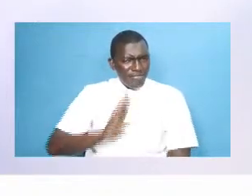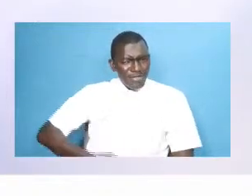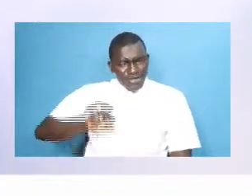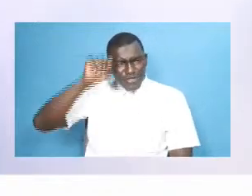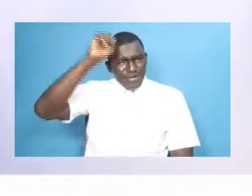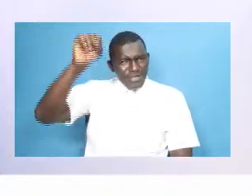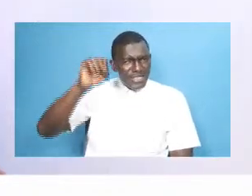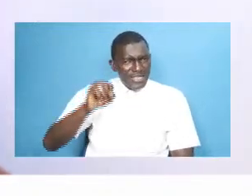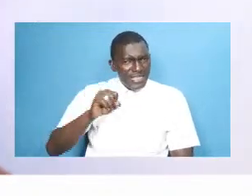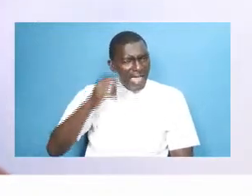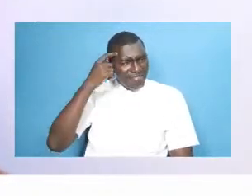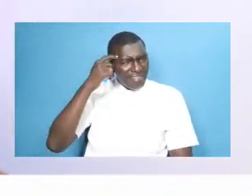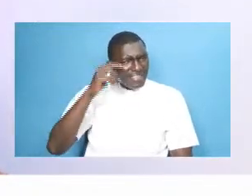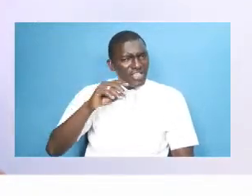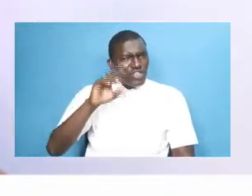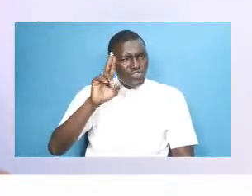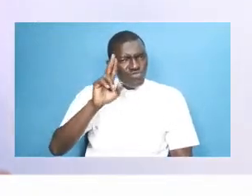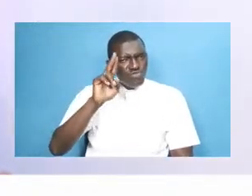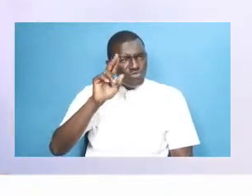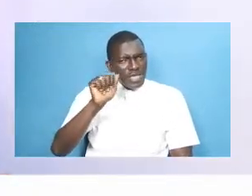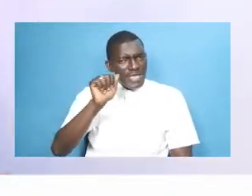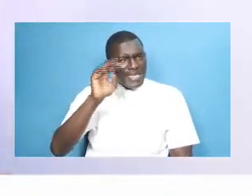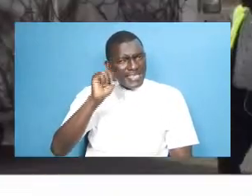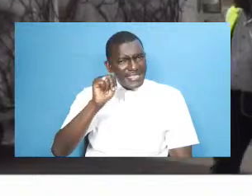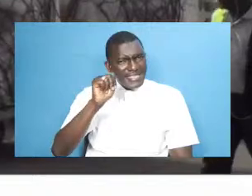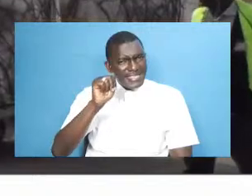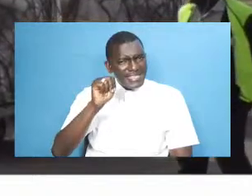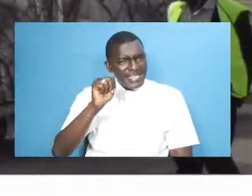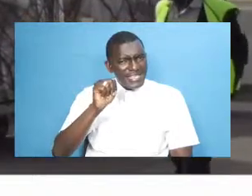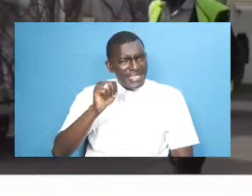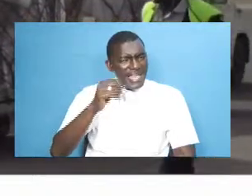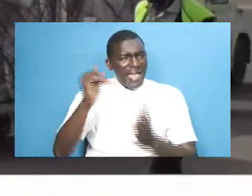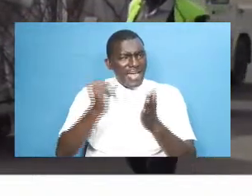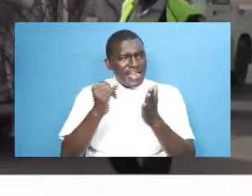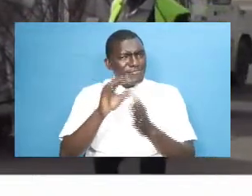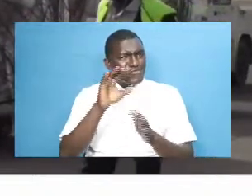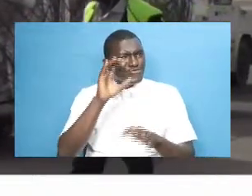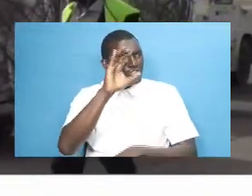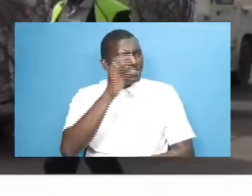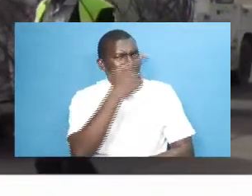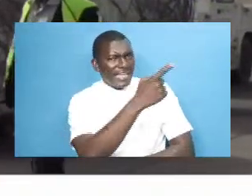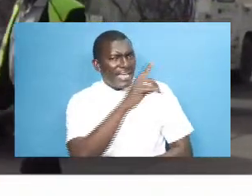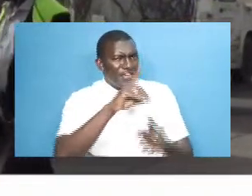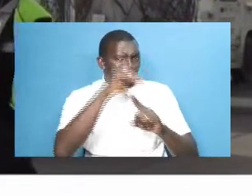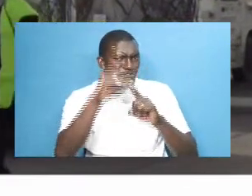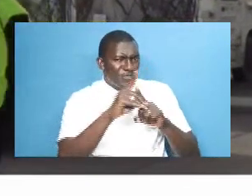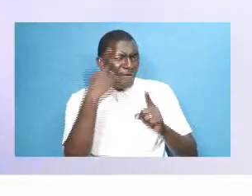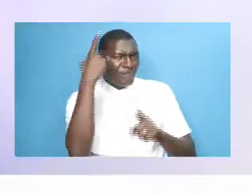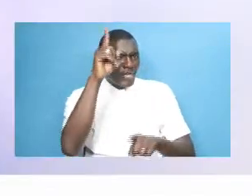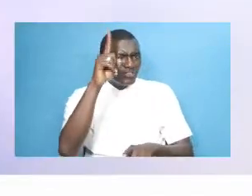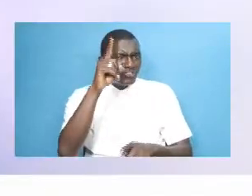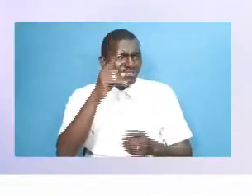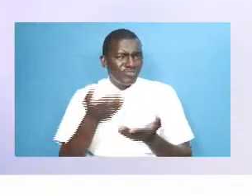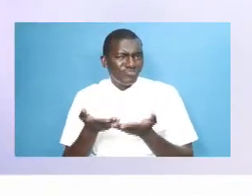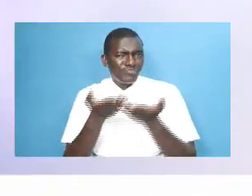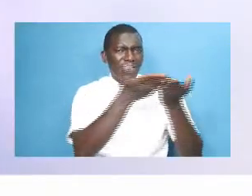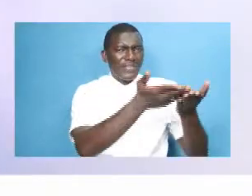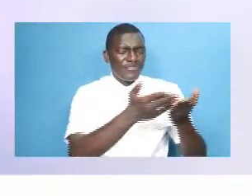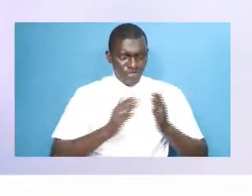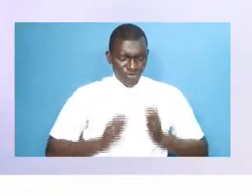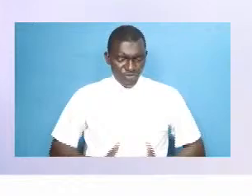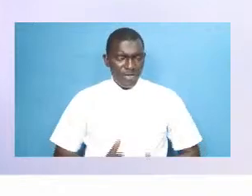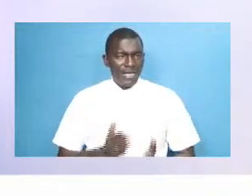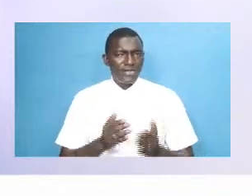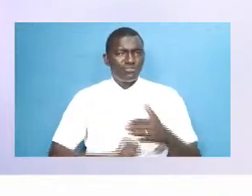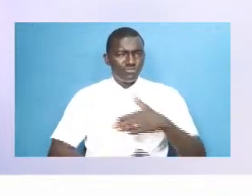Barrow, UAE is among the first countries that provided humanitarian aid to the National Disaster Management Agency.